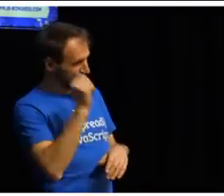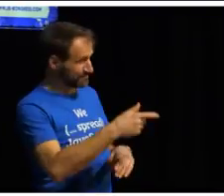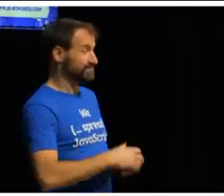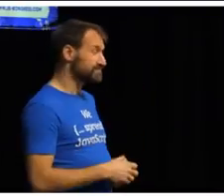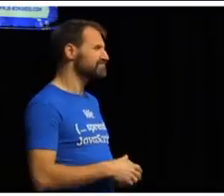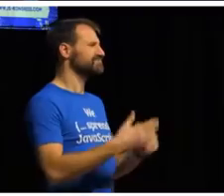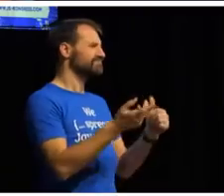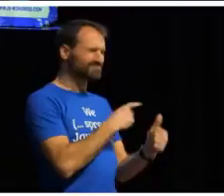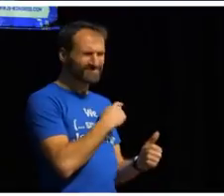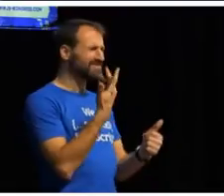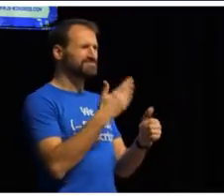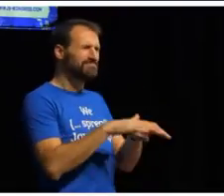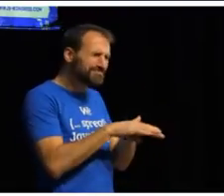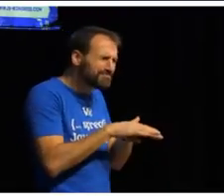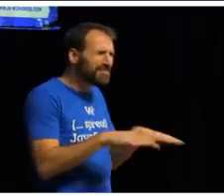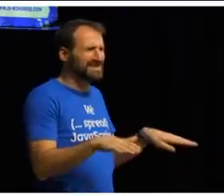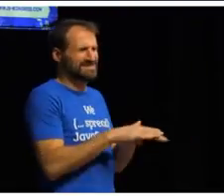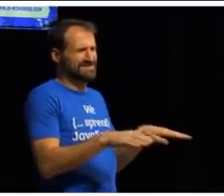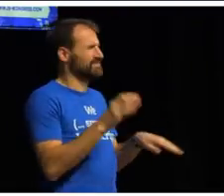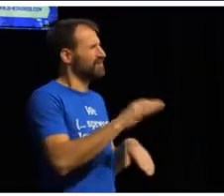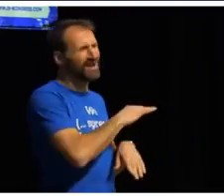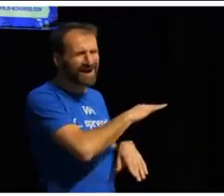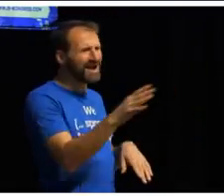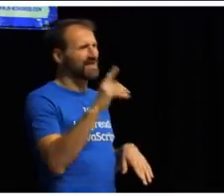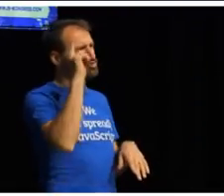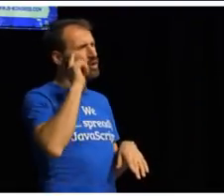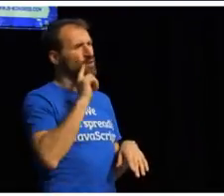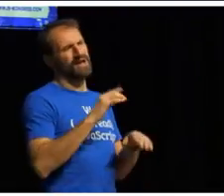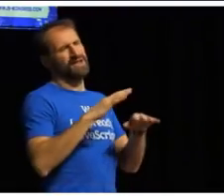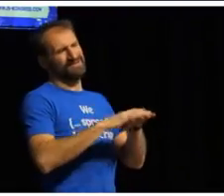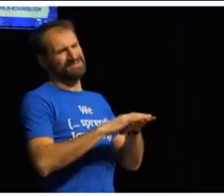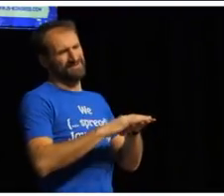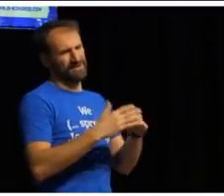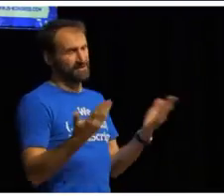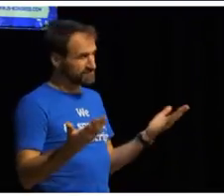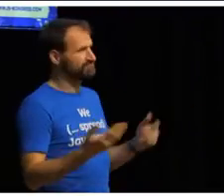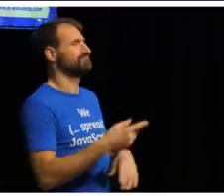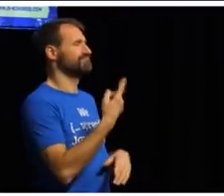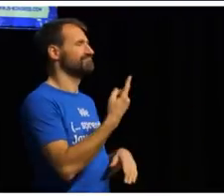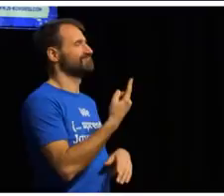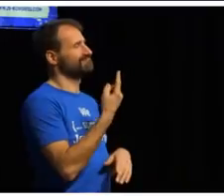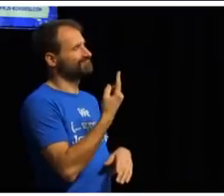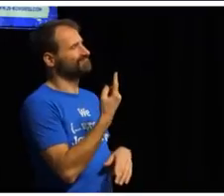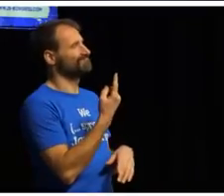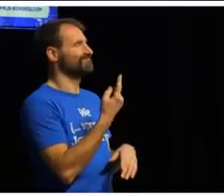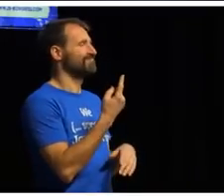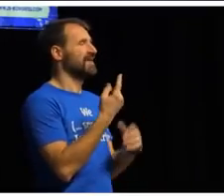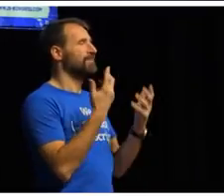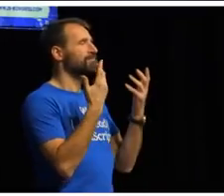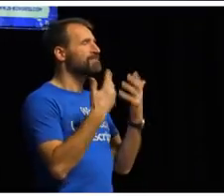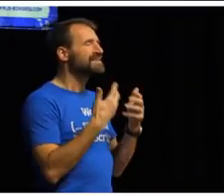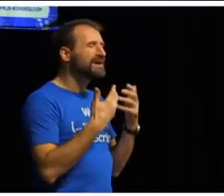basics of all the neural network stuff? And it's actually a neuron, or better to say, a mathematical model of a